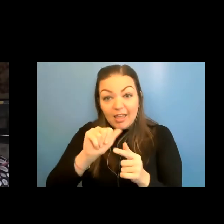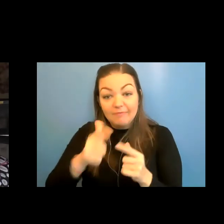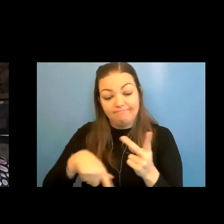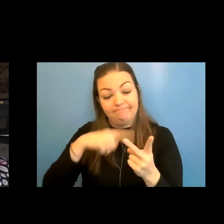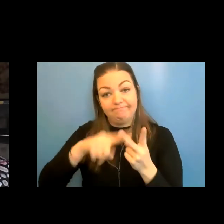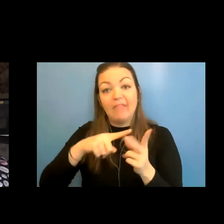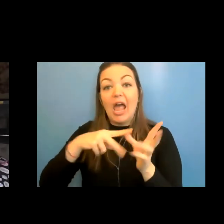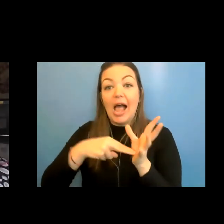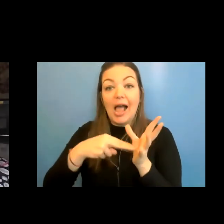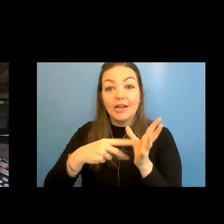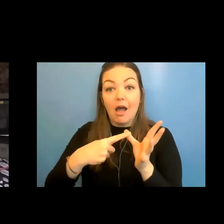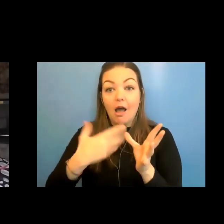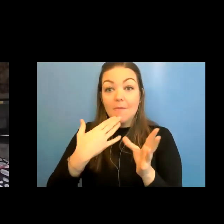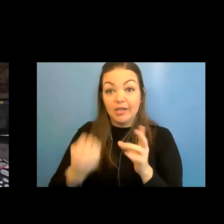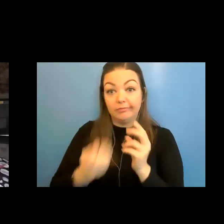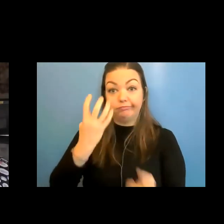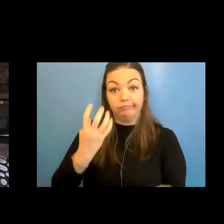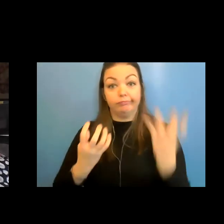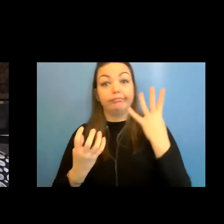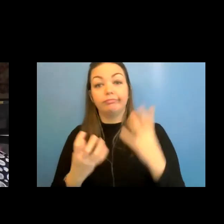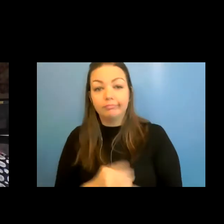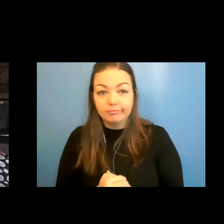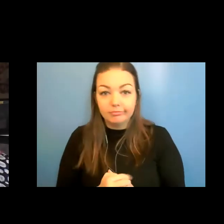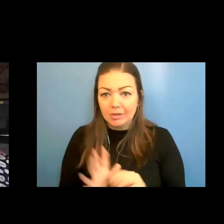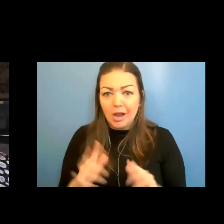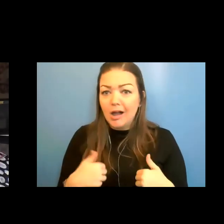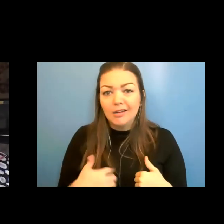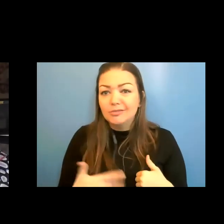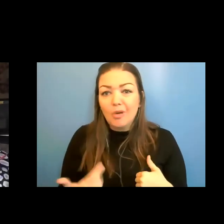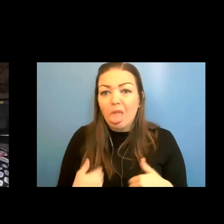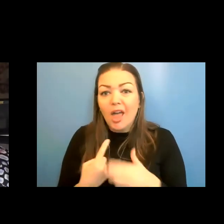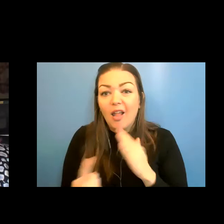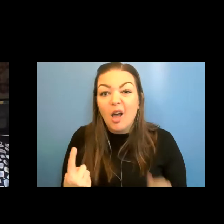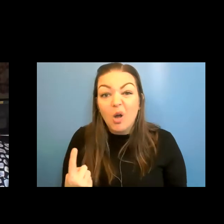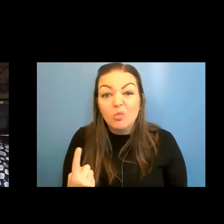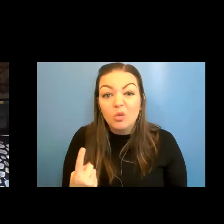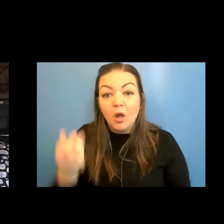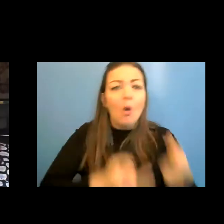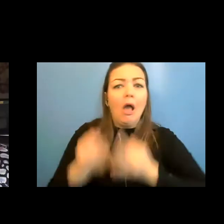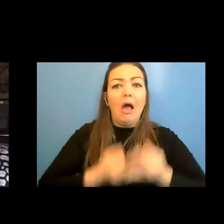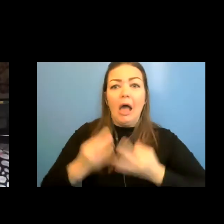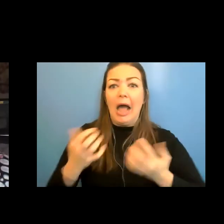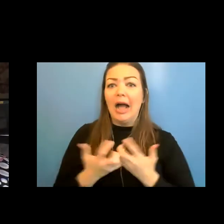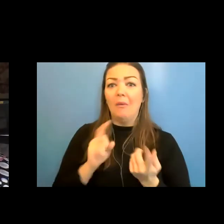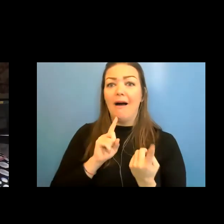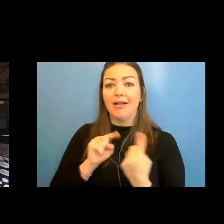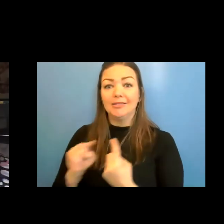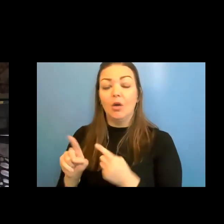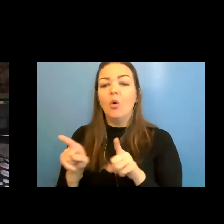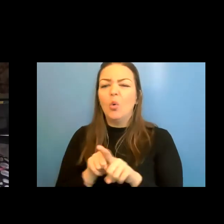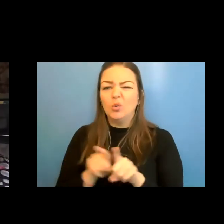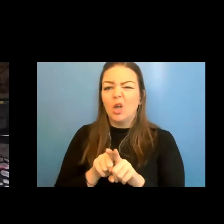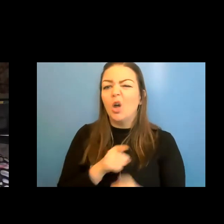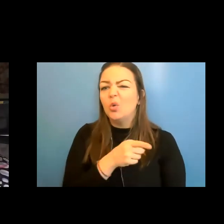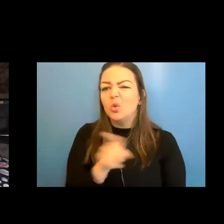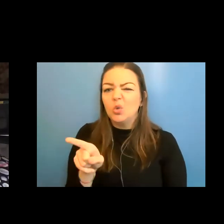pop their cameras and mics back on, so I'm not left all alone trying to answer questions. Also, because I think you probably heard quite